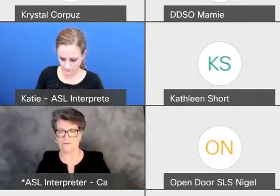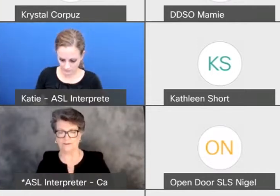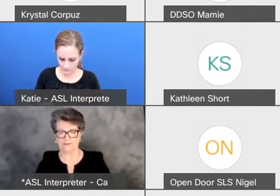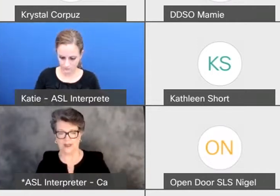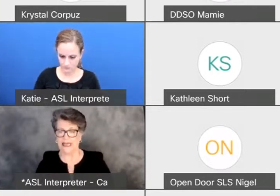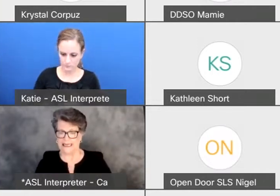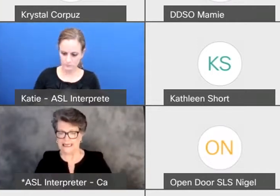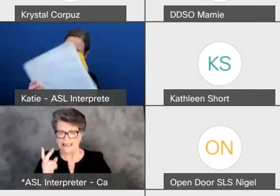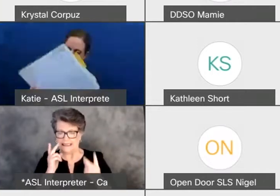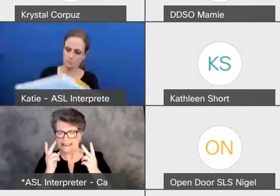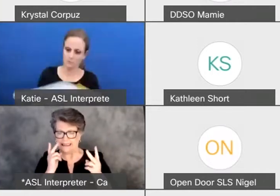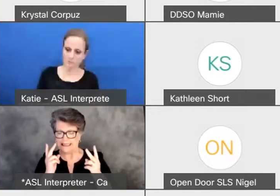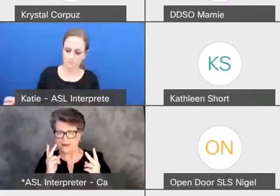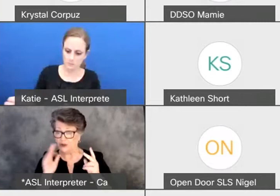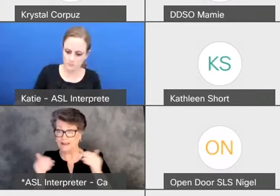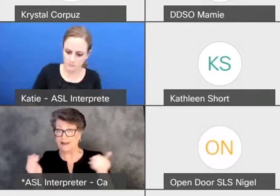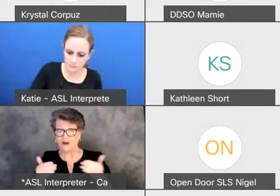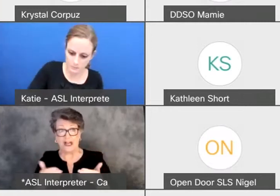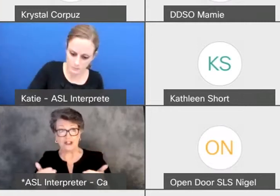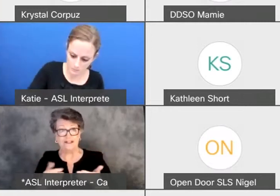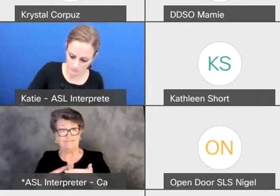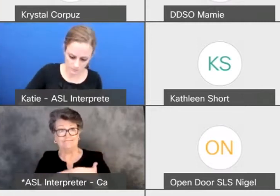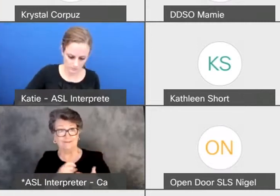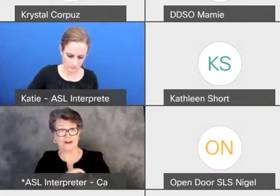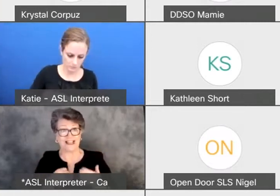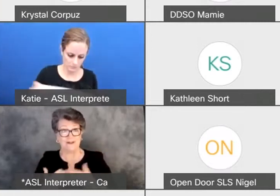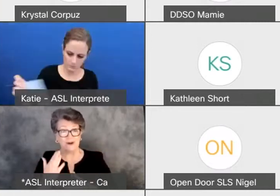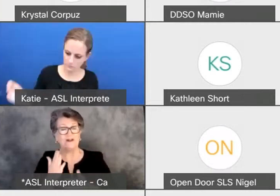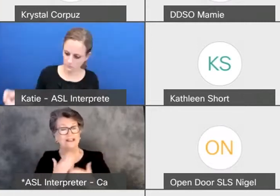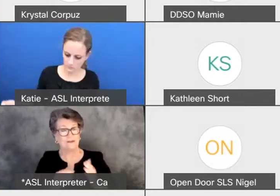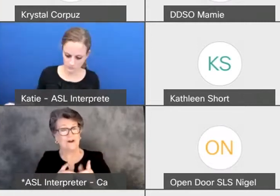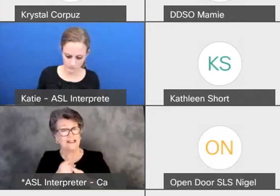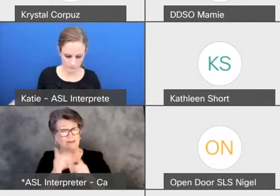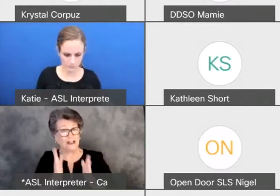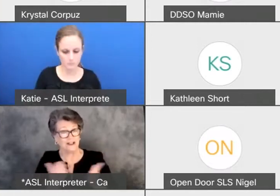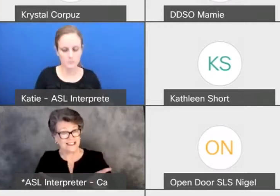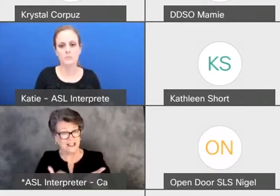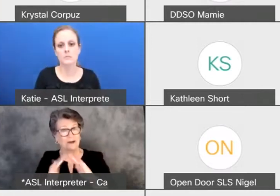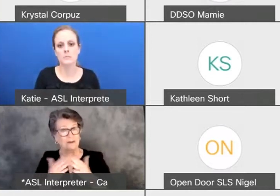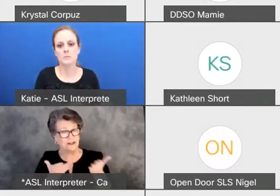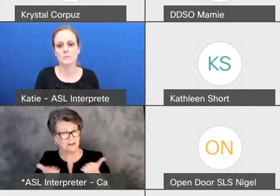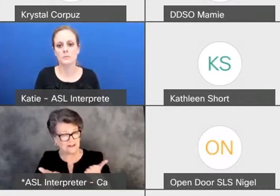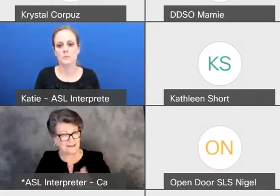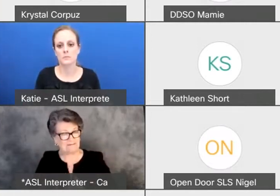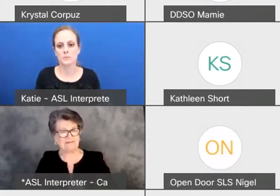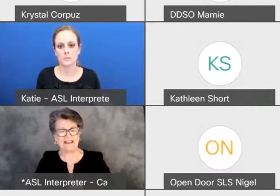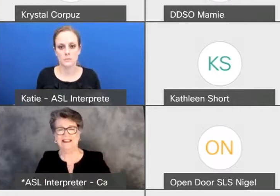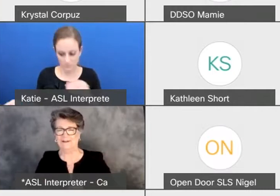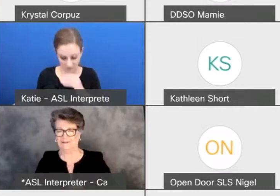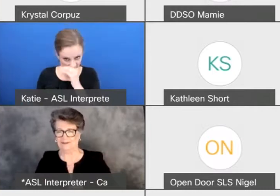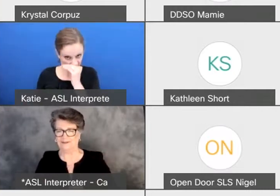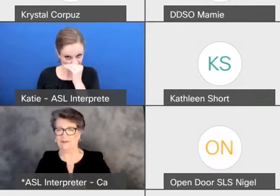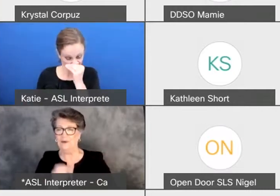Let's see, we can do some introductions. Already talking to some of our staff this morning. So we have some of our specialists on from community services this morning.